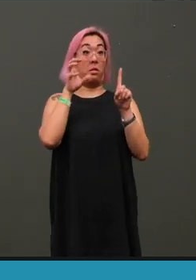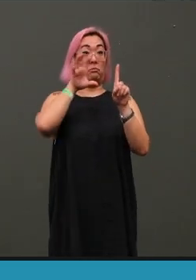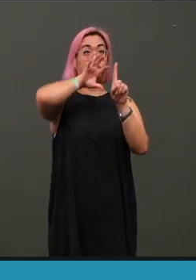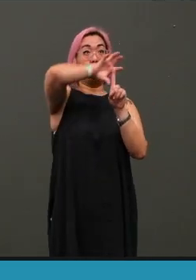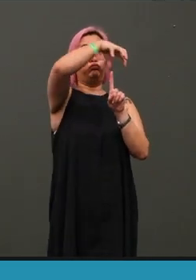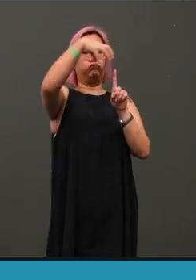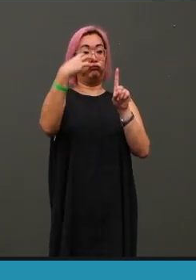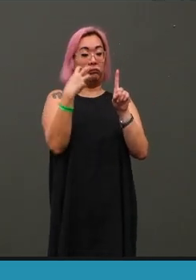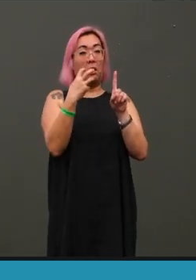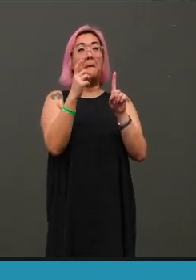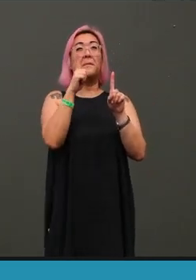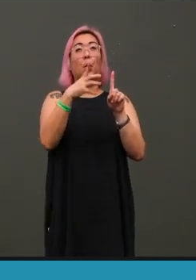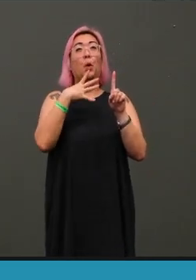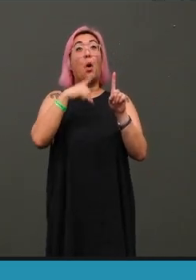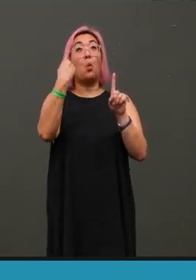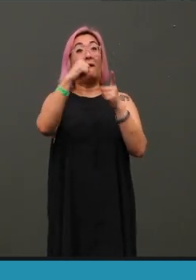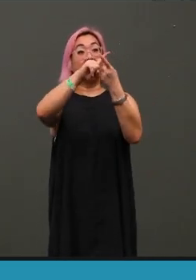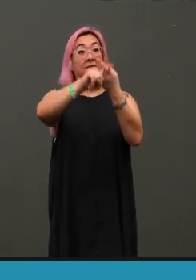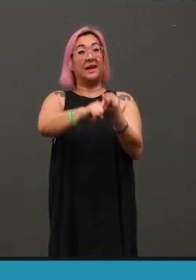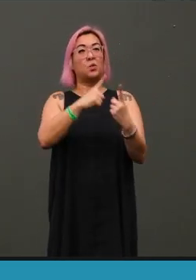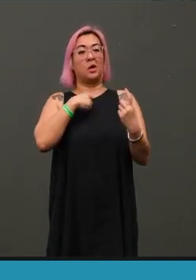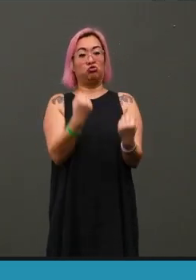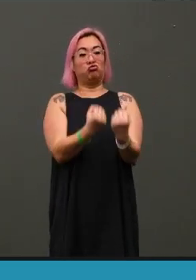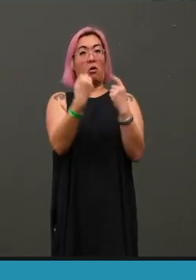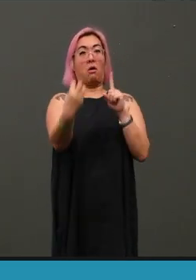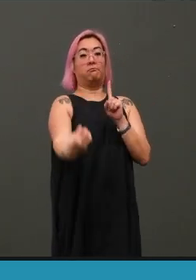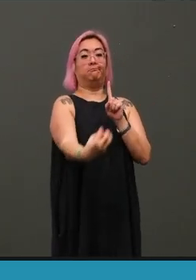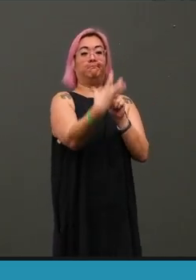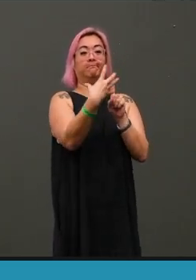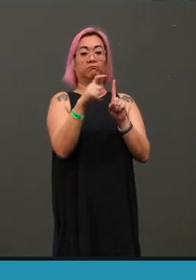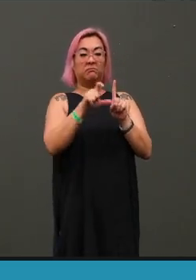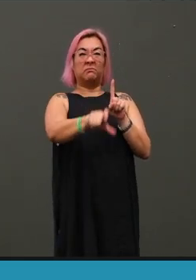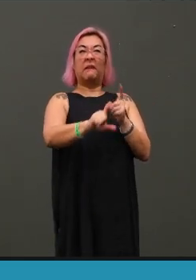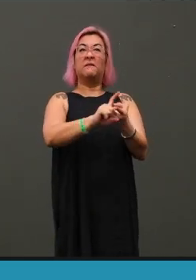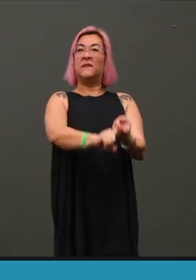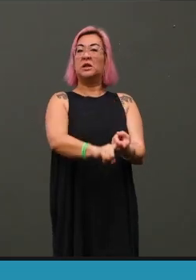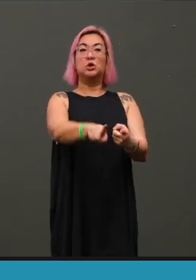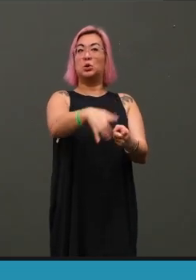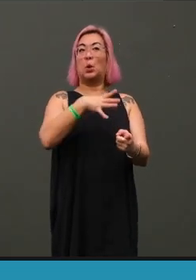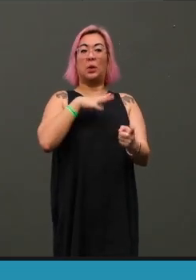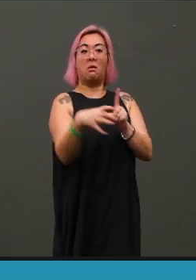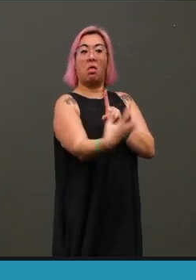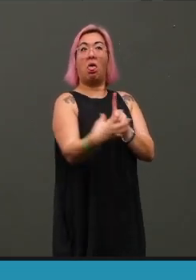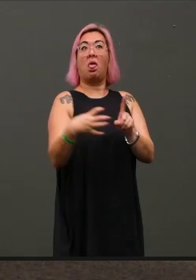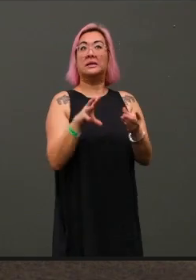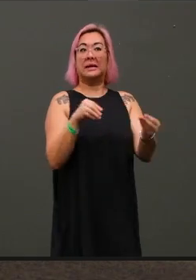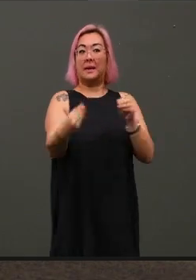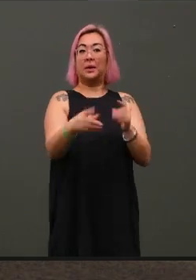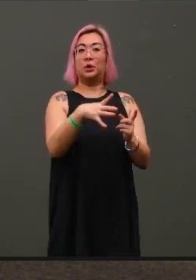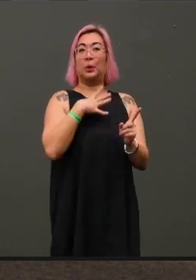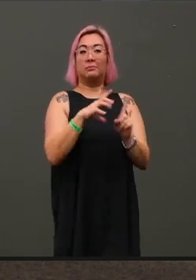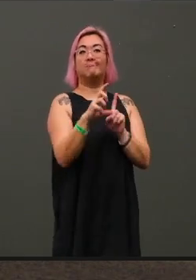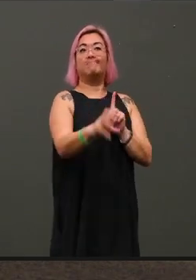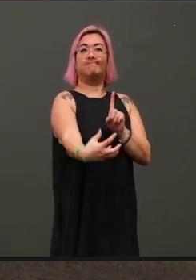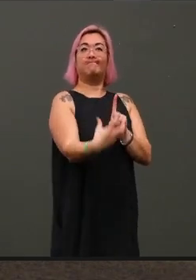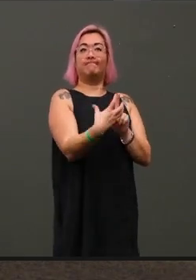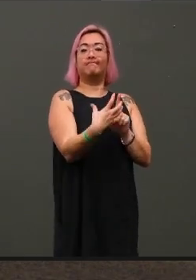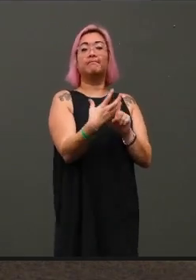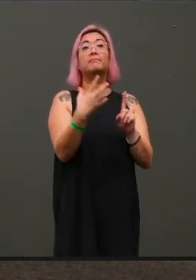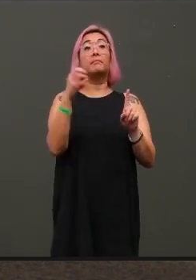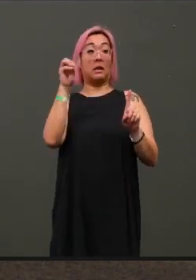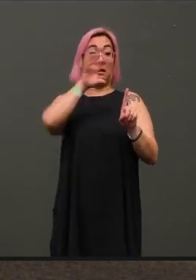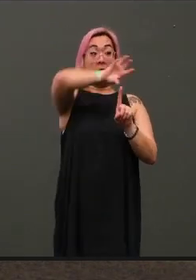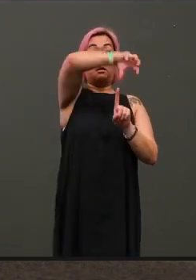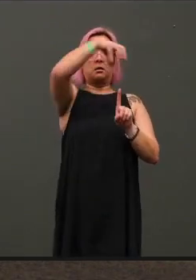dynamic light there, but the dresser is completely static, so we can draw that in. And this other one, we have Kathy walking under spotlights